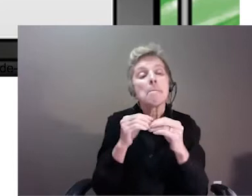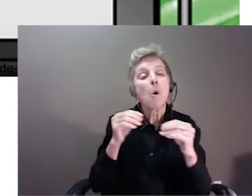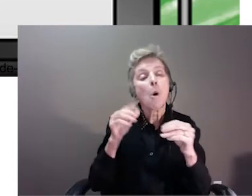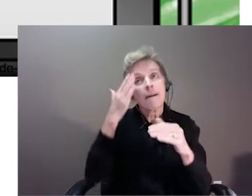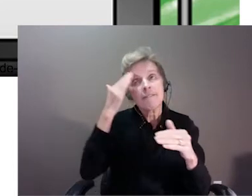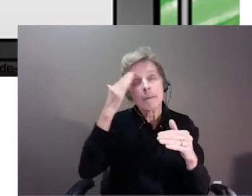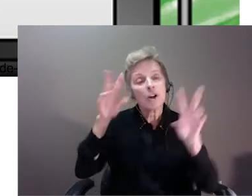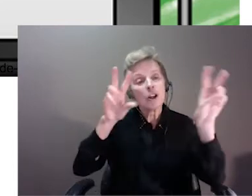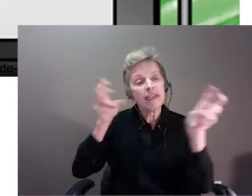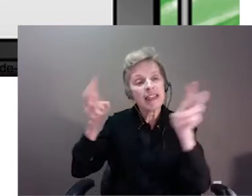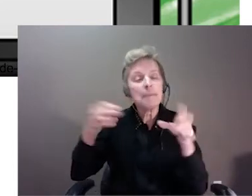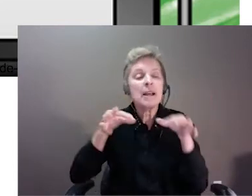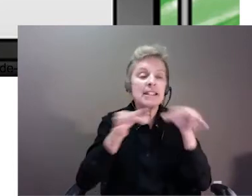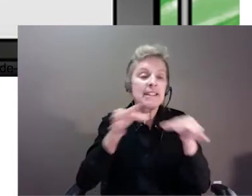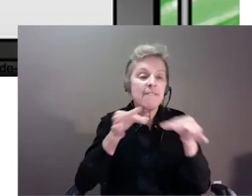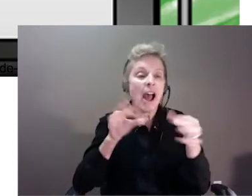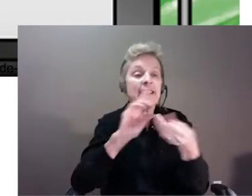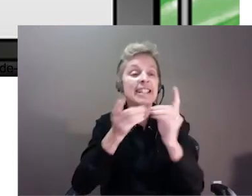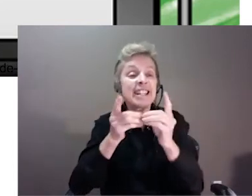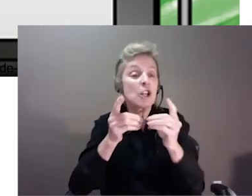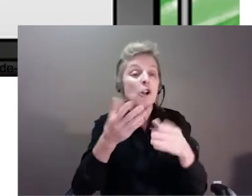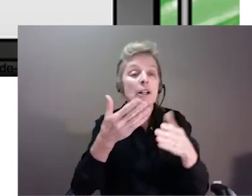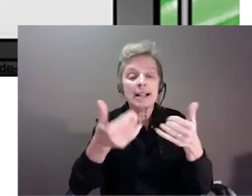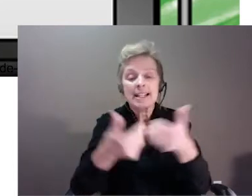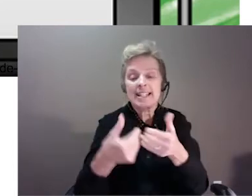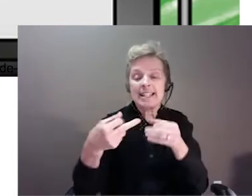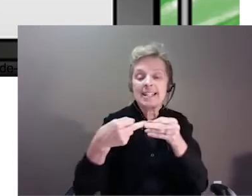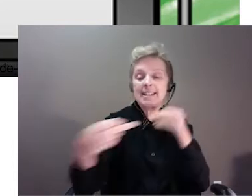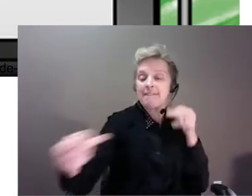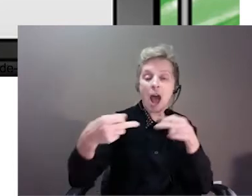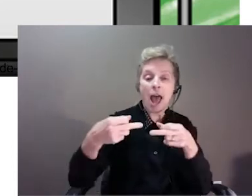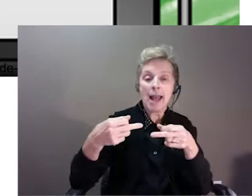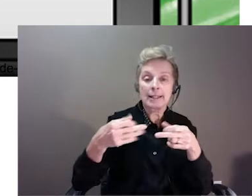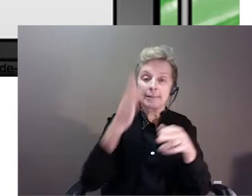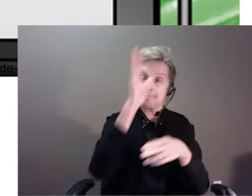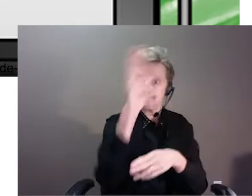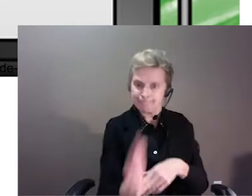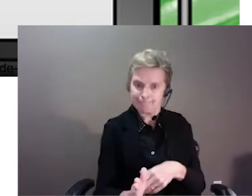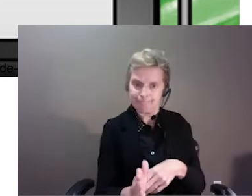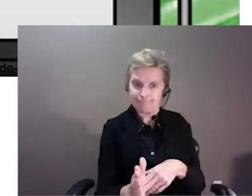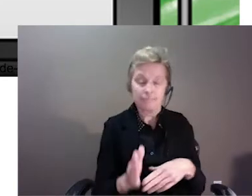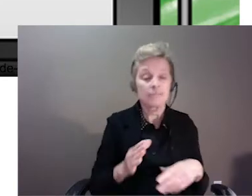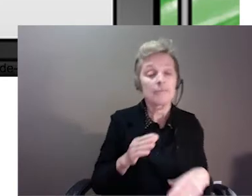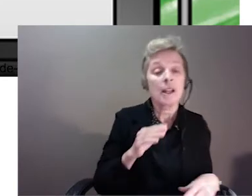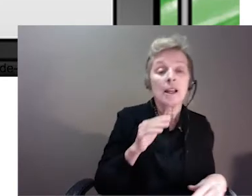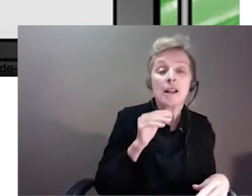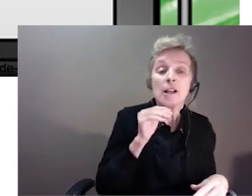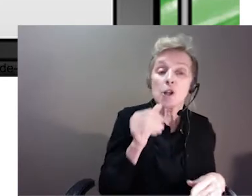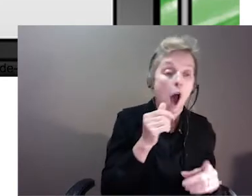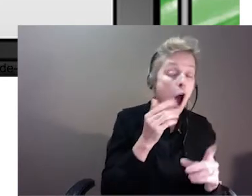defies digital equity, which is the digital divide. The digital divide in our study refers to the inequities in access